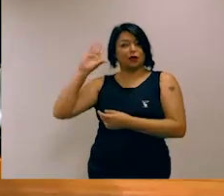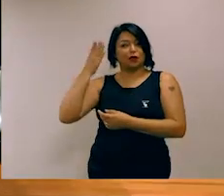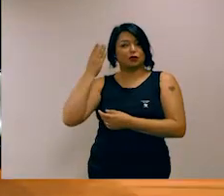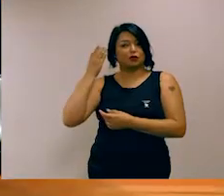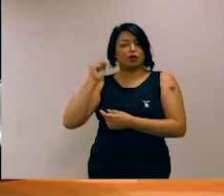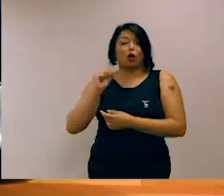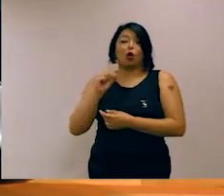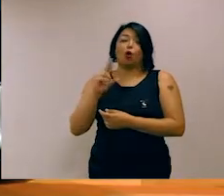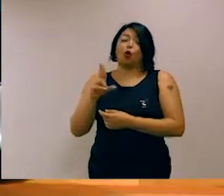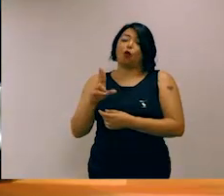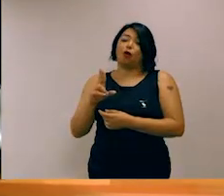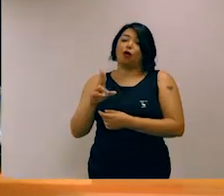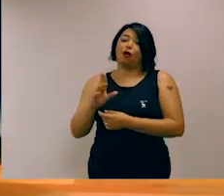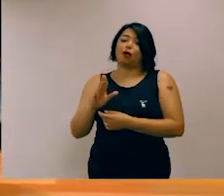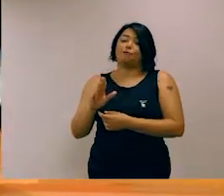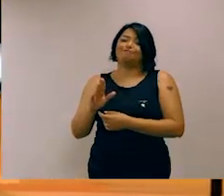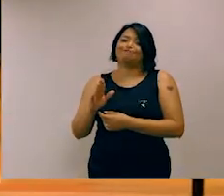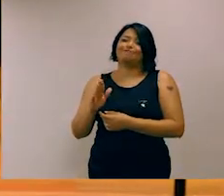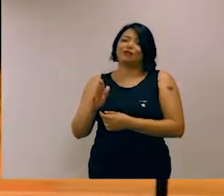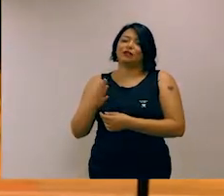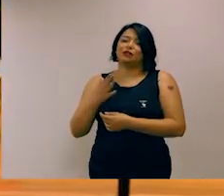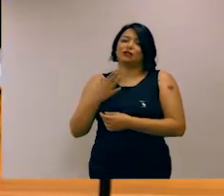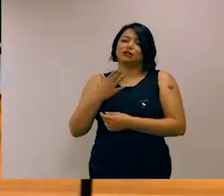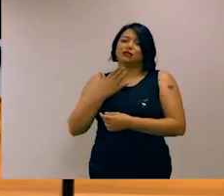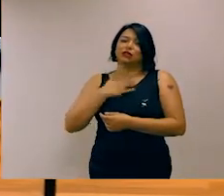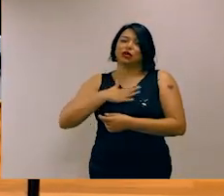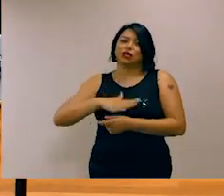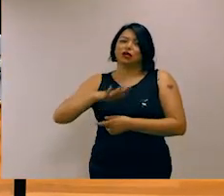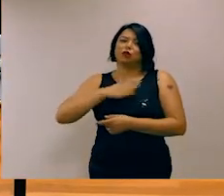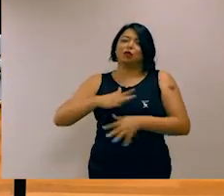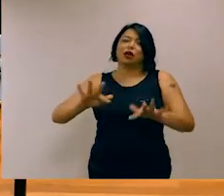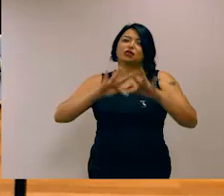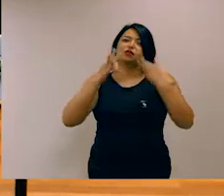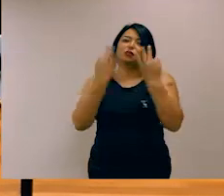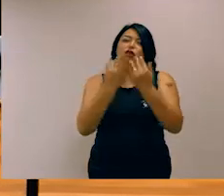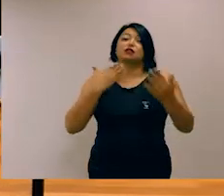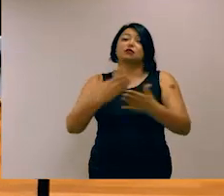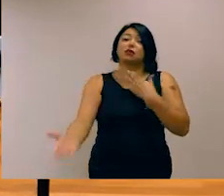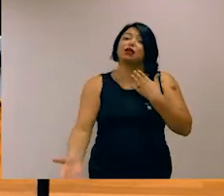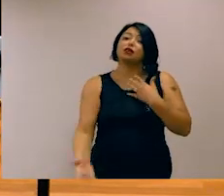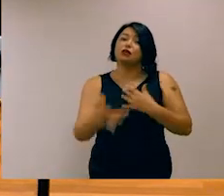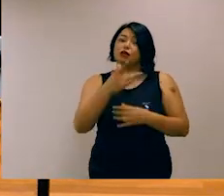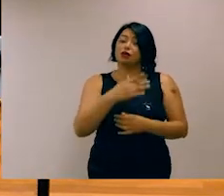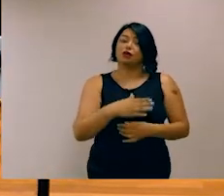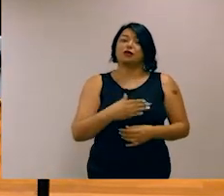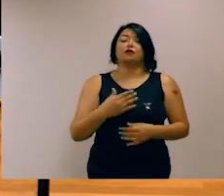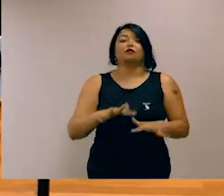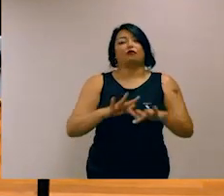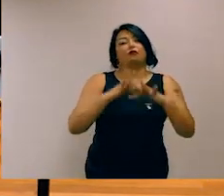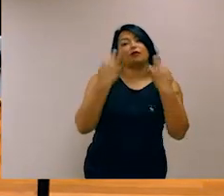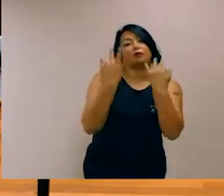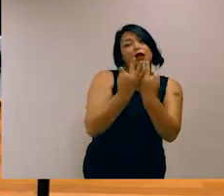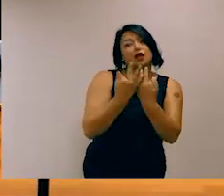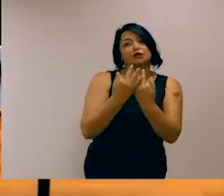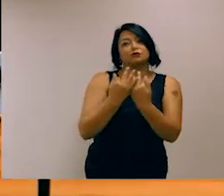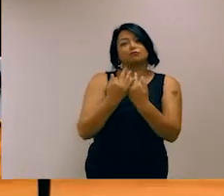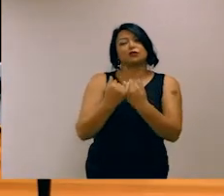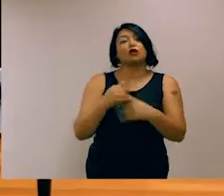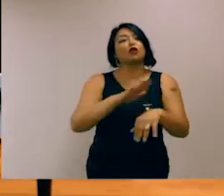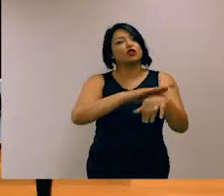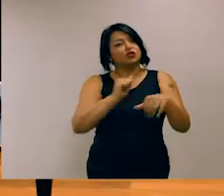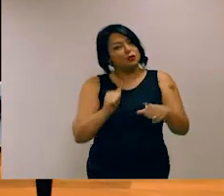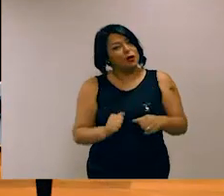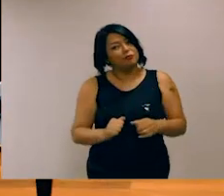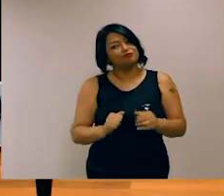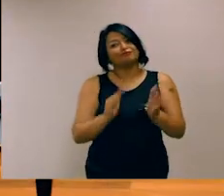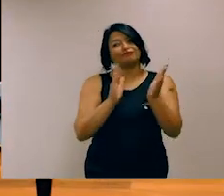they didn't solve the loss problem, but they helped some families. So I